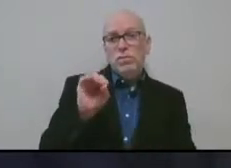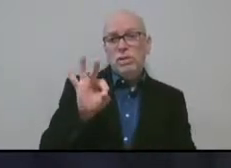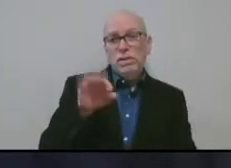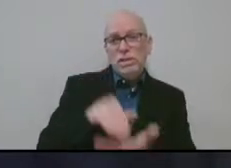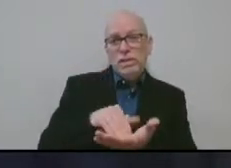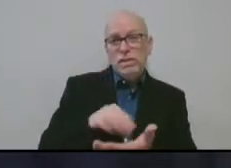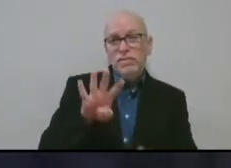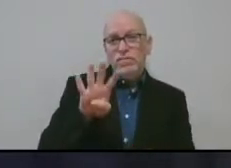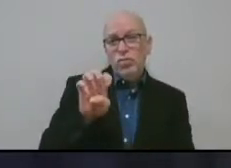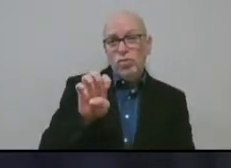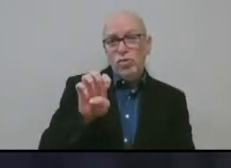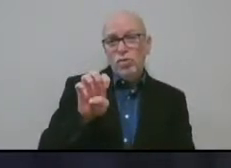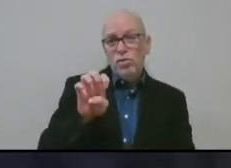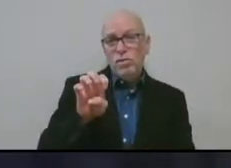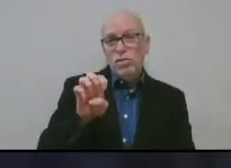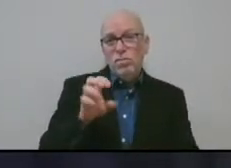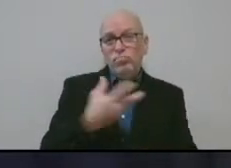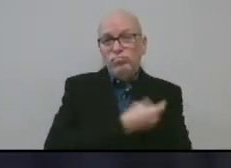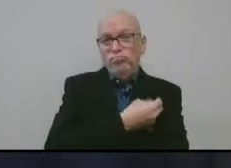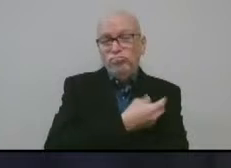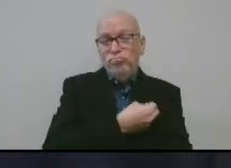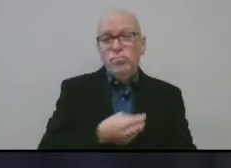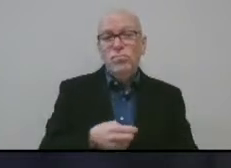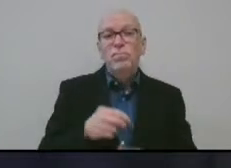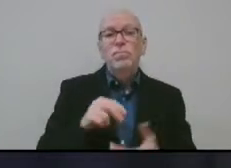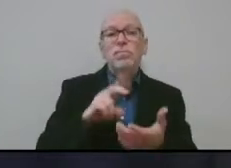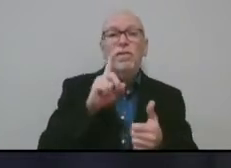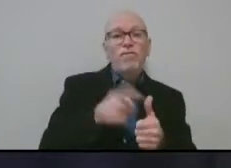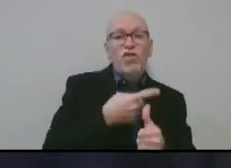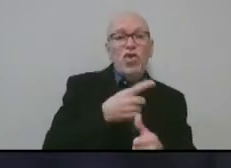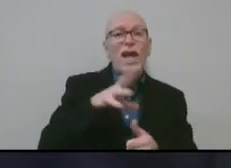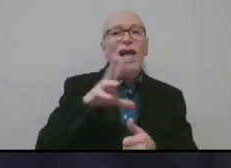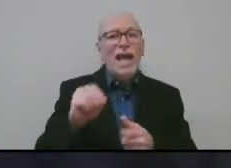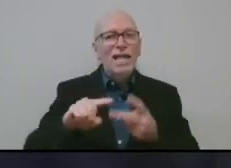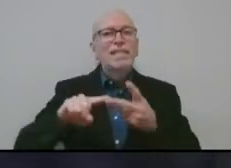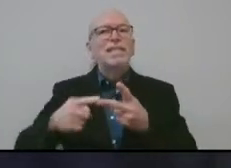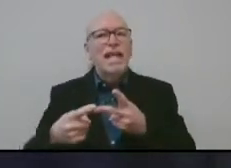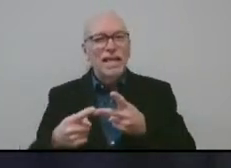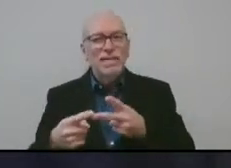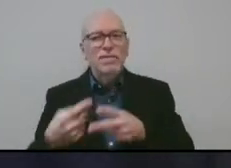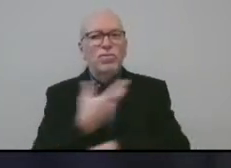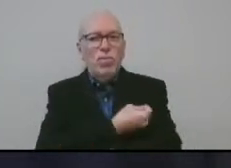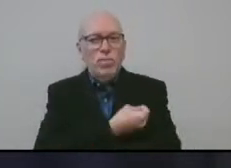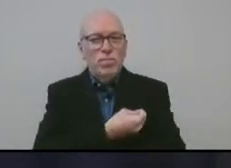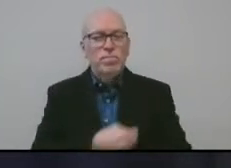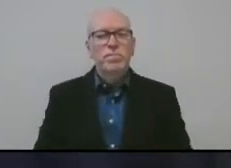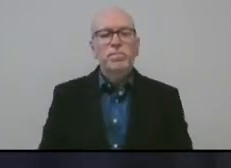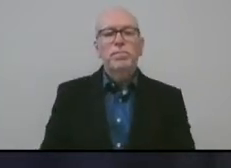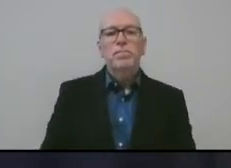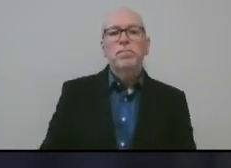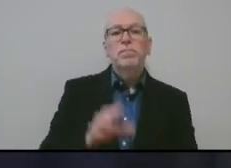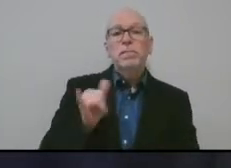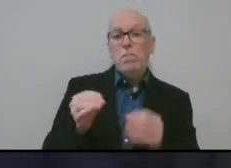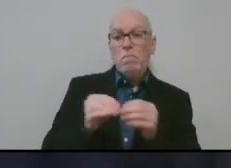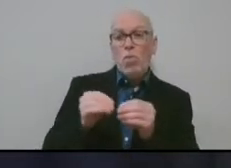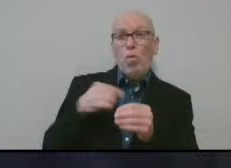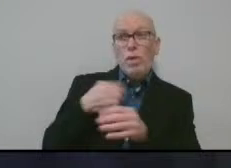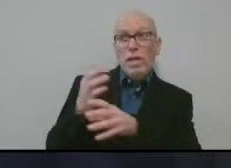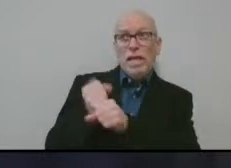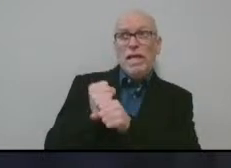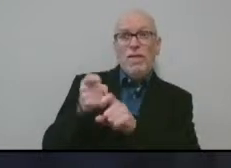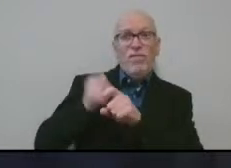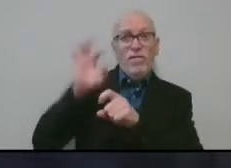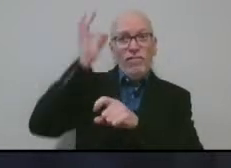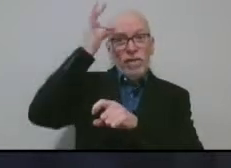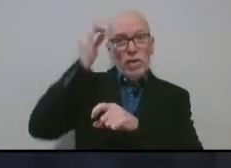809,400 doses of vaccine. This accounts for both first and second doses. The additional doses we expect to receive from the federal government